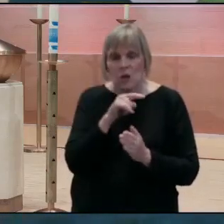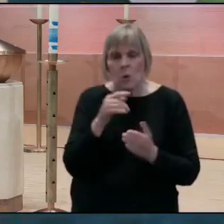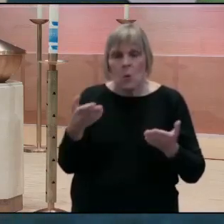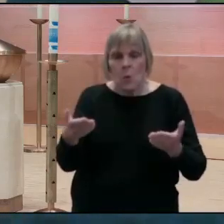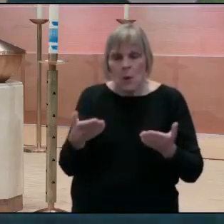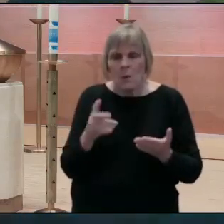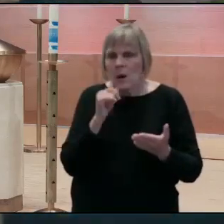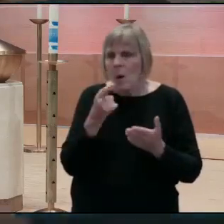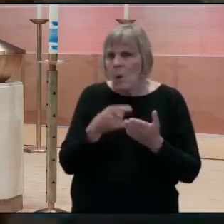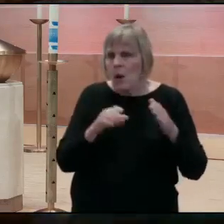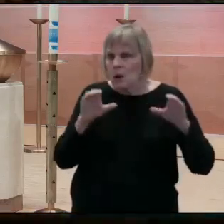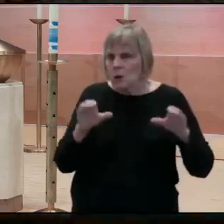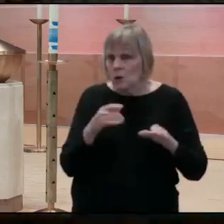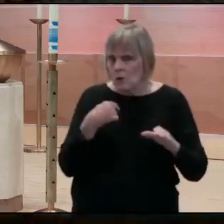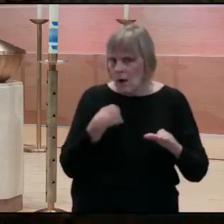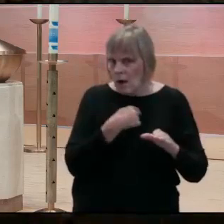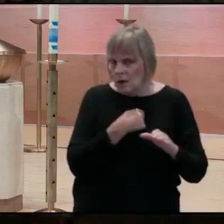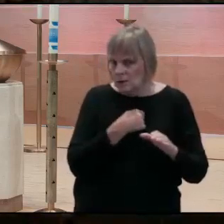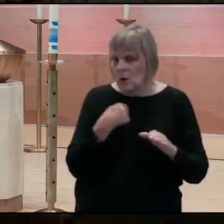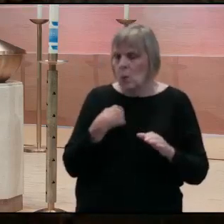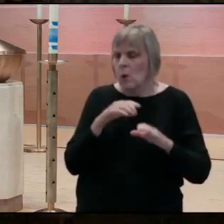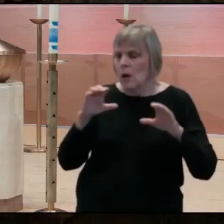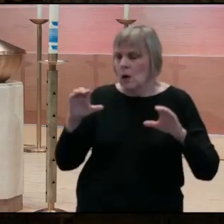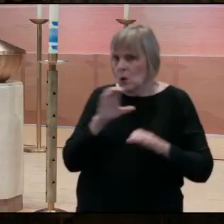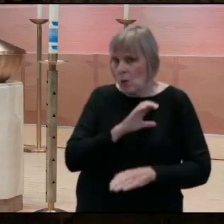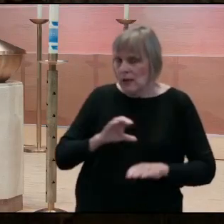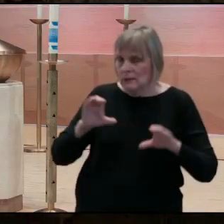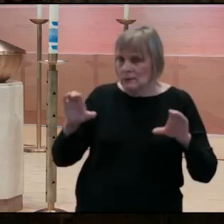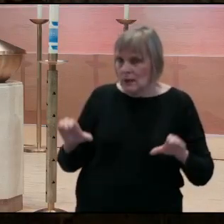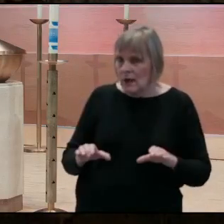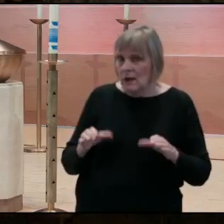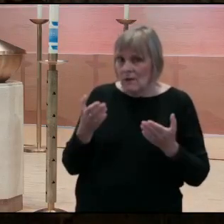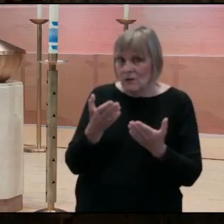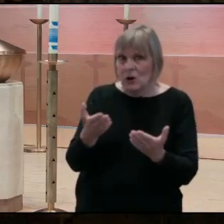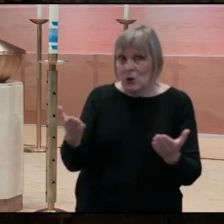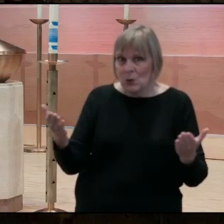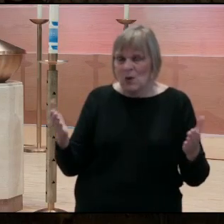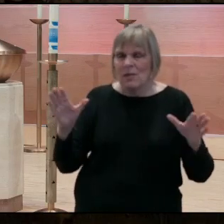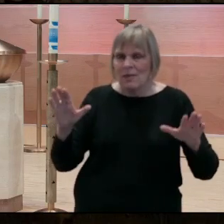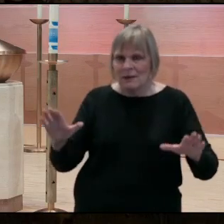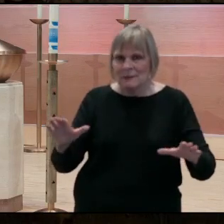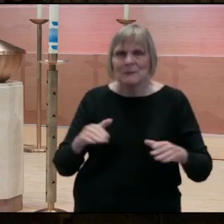welcome not because of what you do for us, but because of what Christ has done for you.